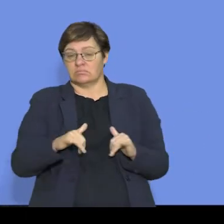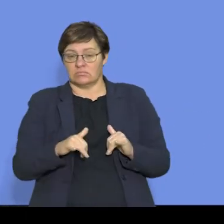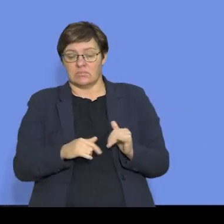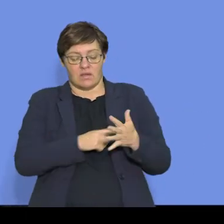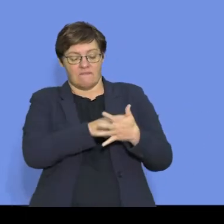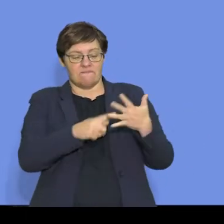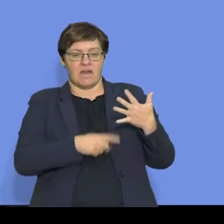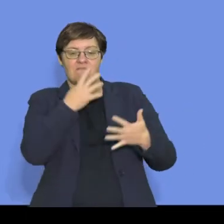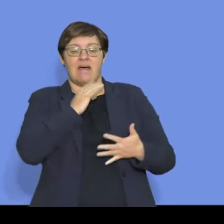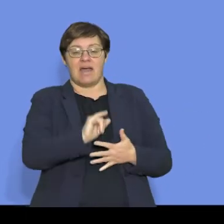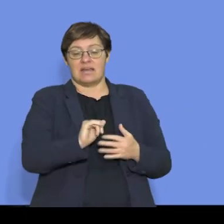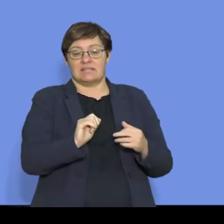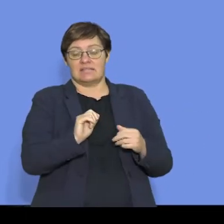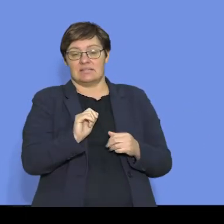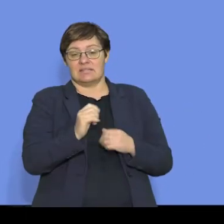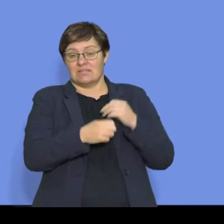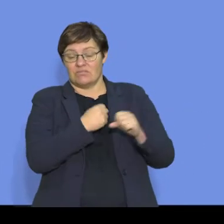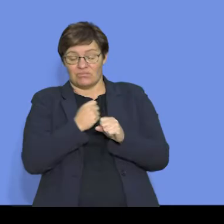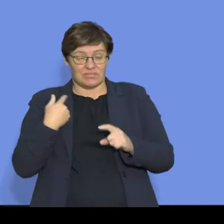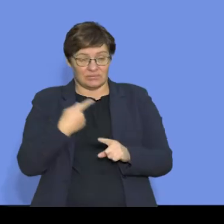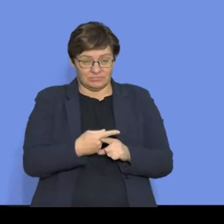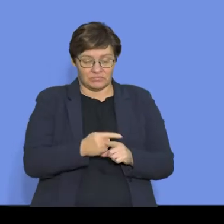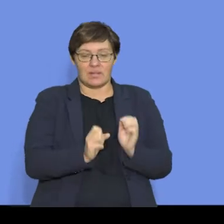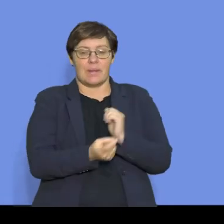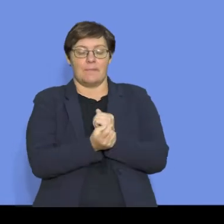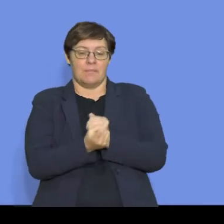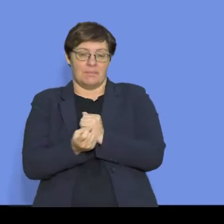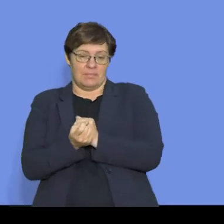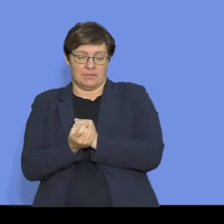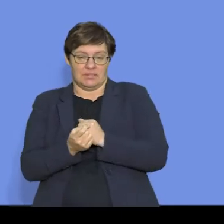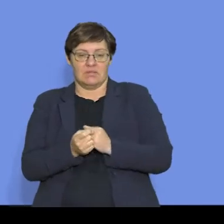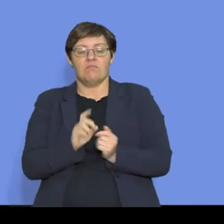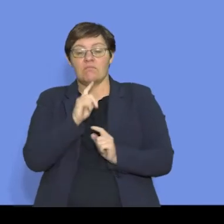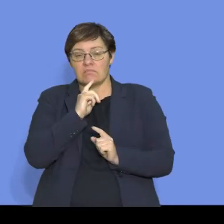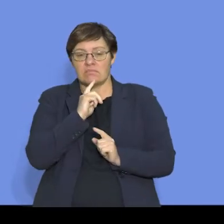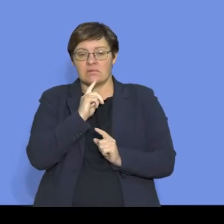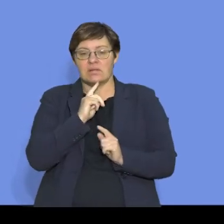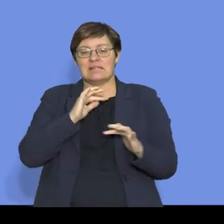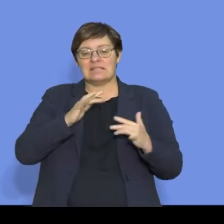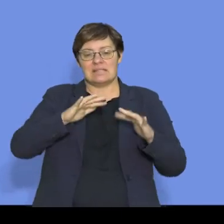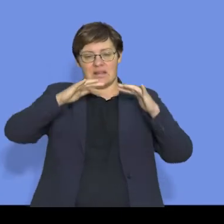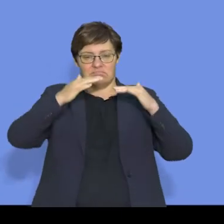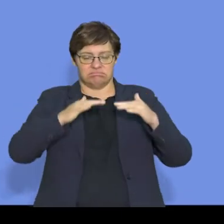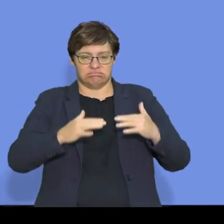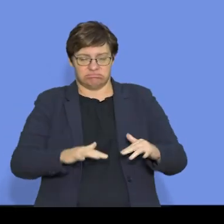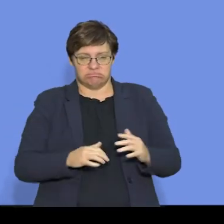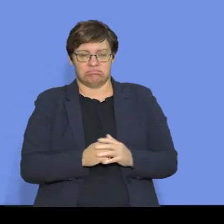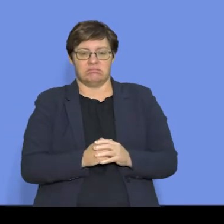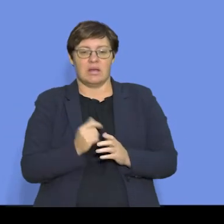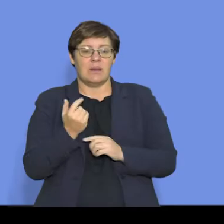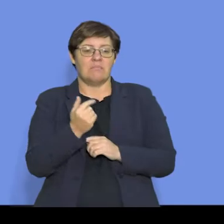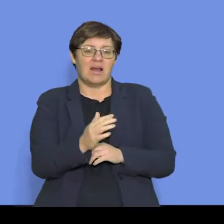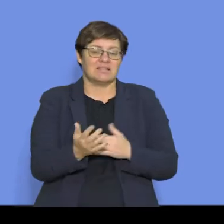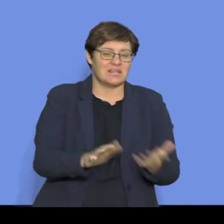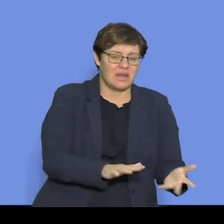the 5 ice ages, which have occurred in the history of the Earth, with decrease in sea levels, death of